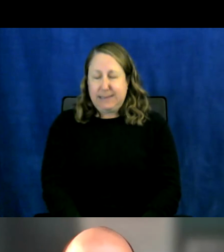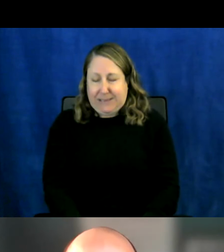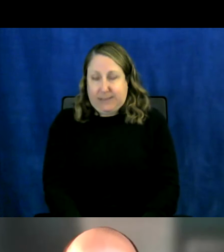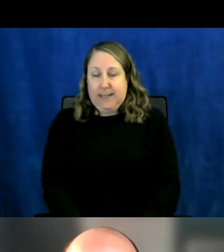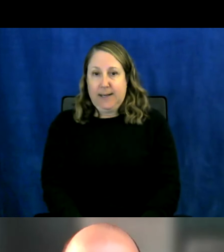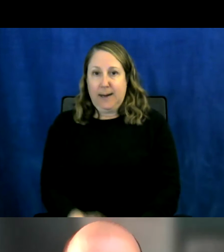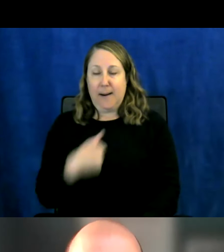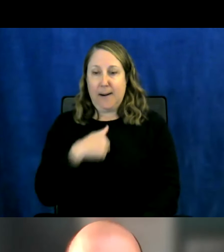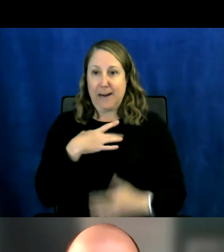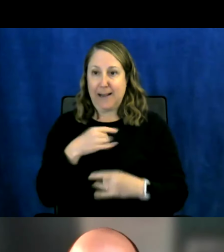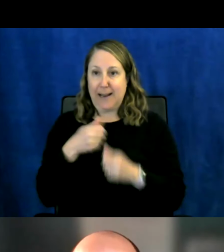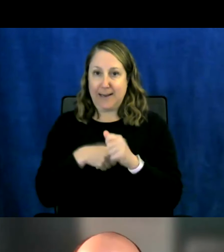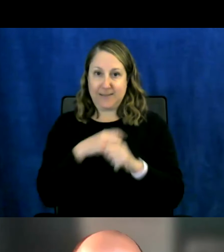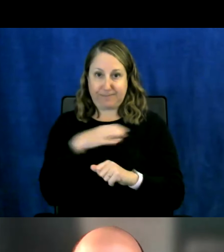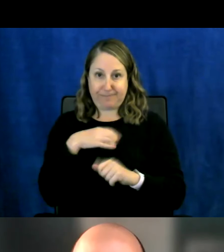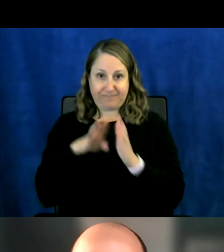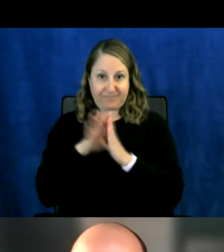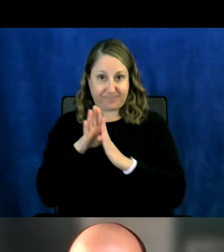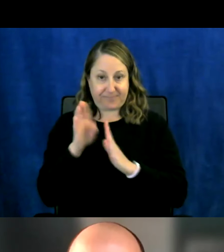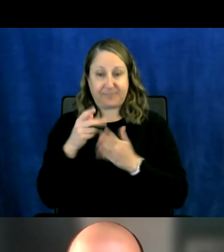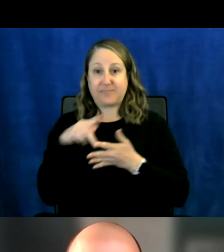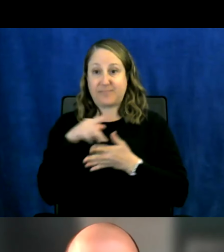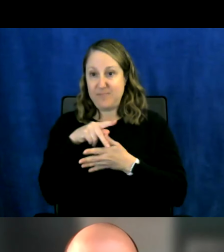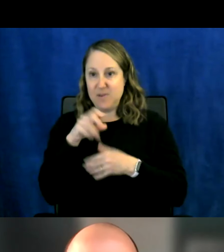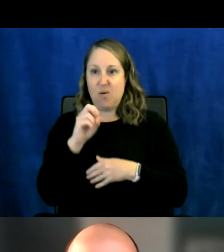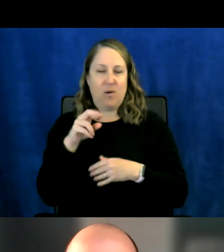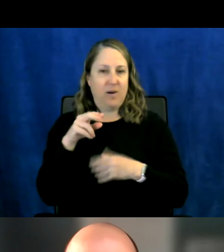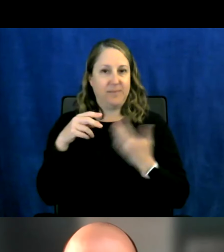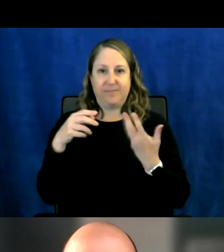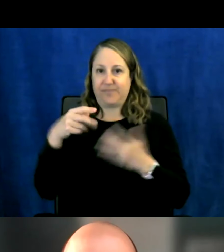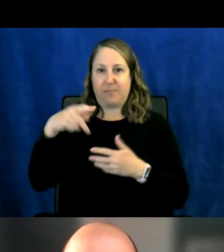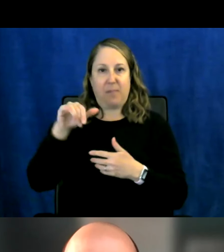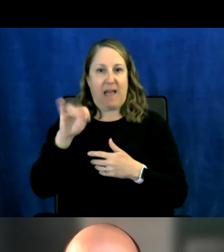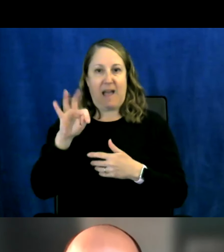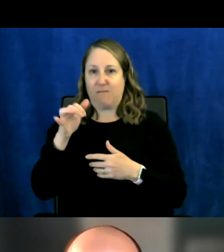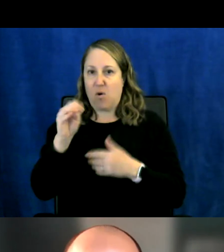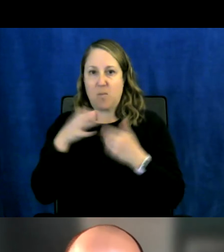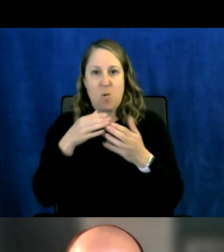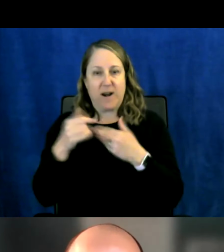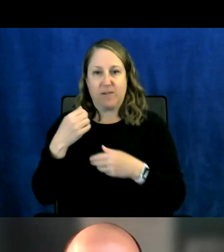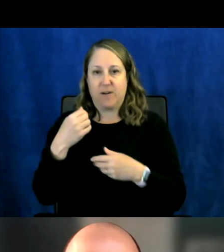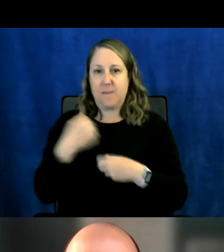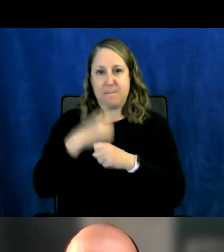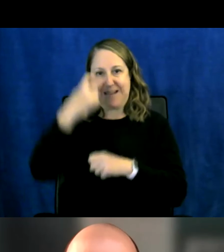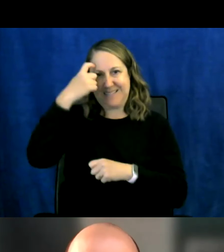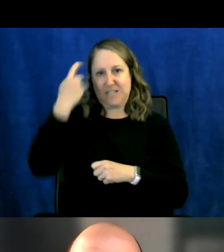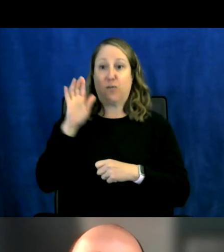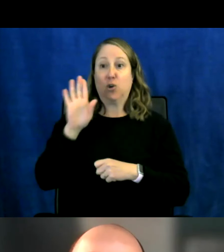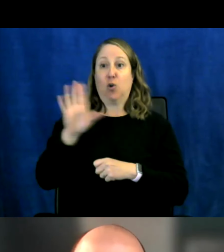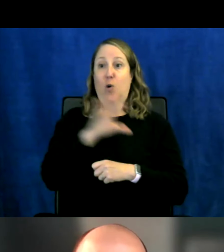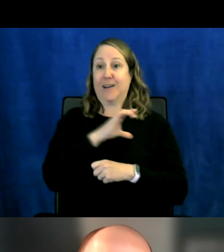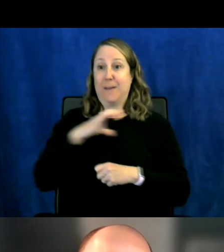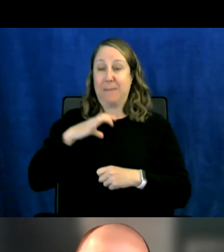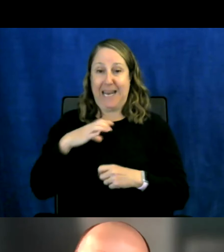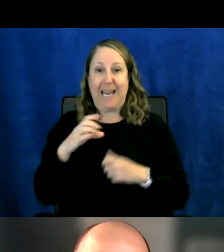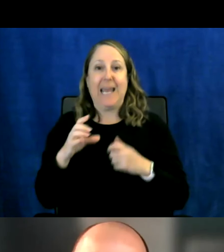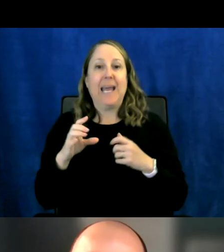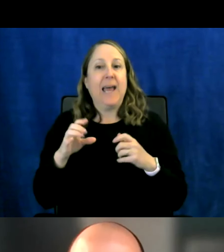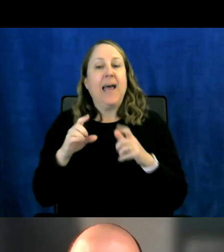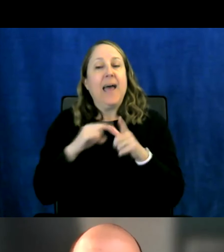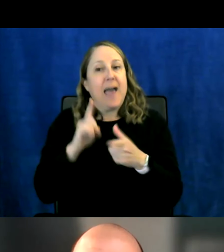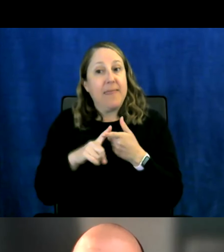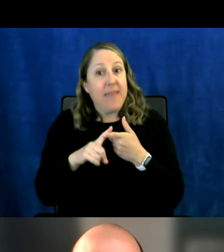develop priorities or a platform or whatever makes sense for your committee over the next few months. And then the